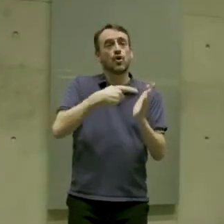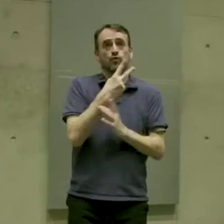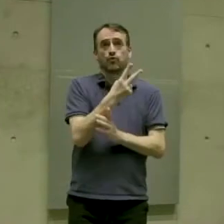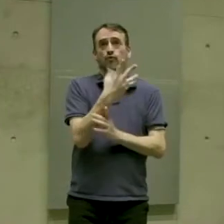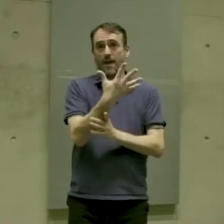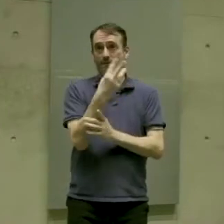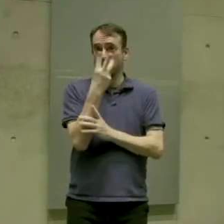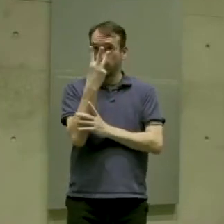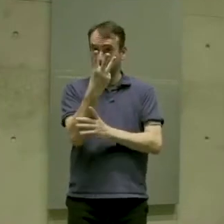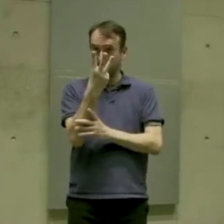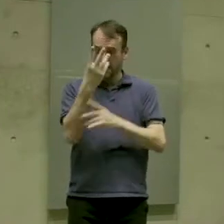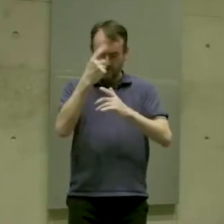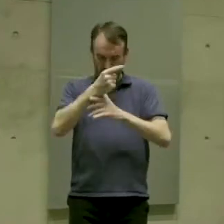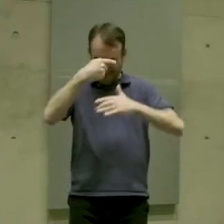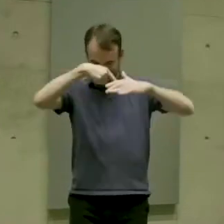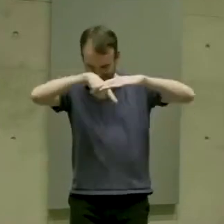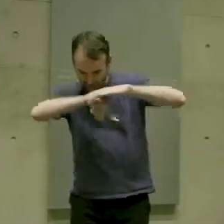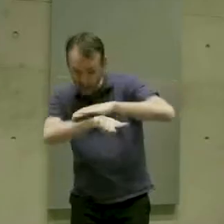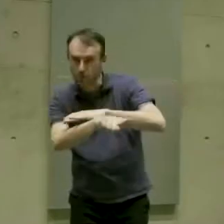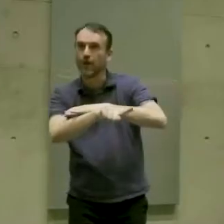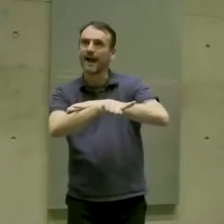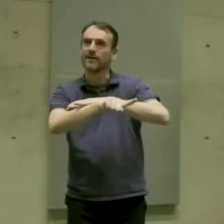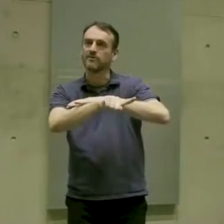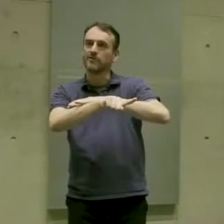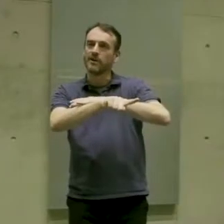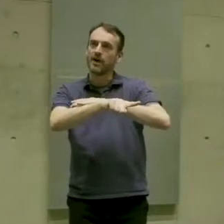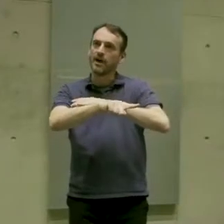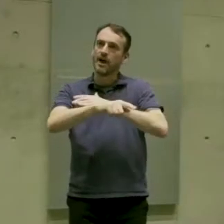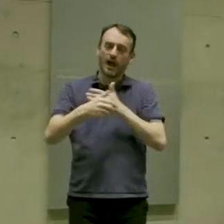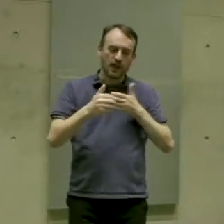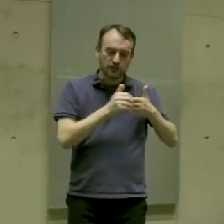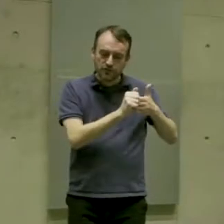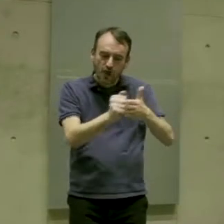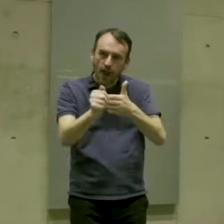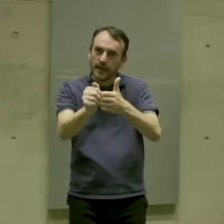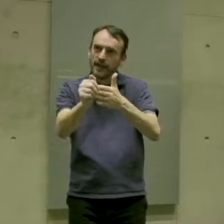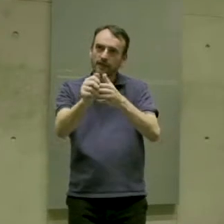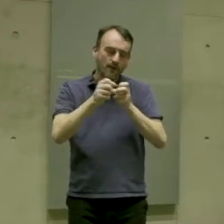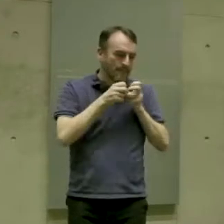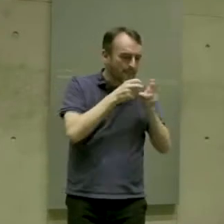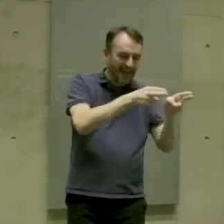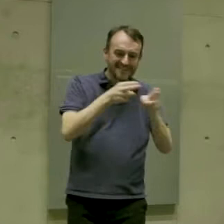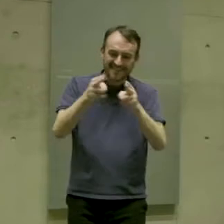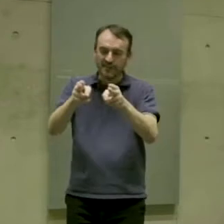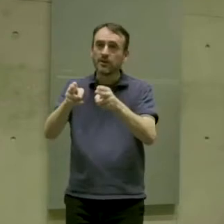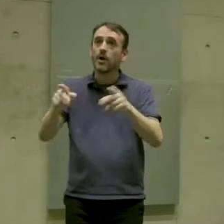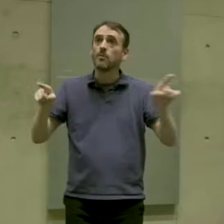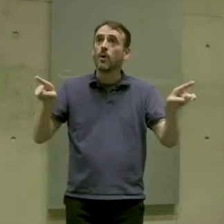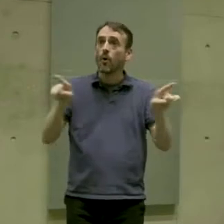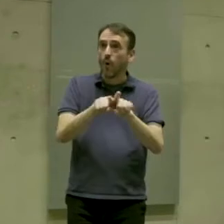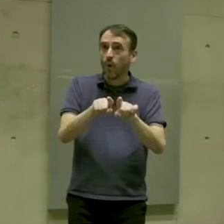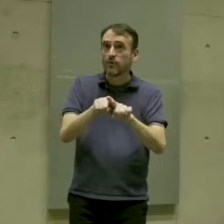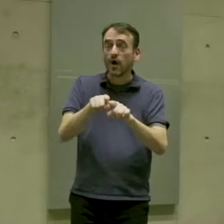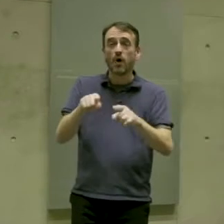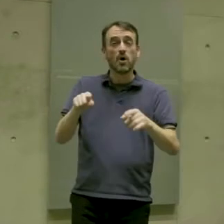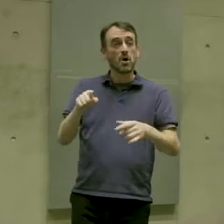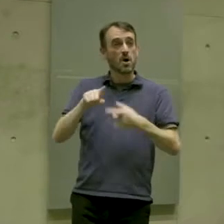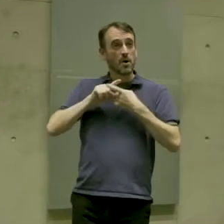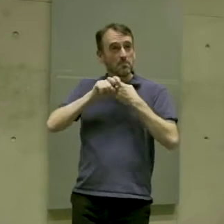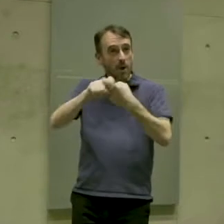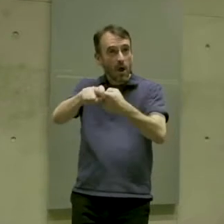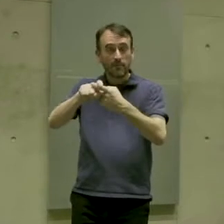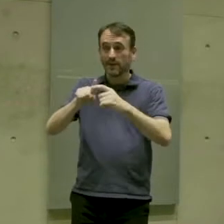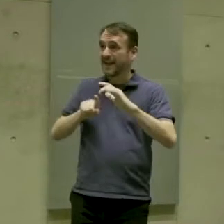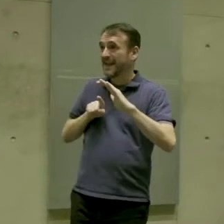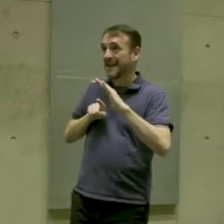London Underground, a journey planner linked in every passage, a permanent escape hatch for the confused reader who's thinking,